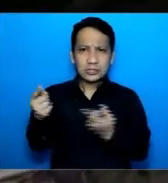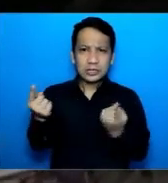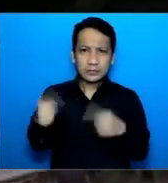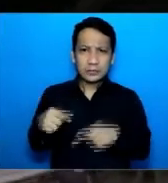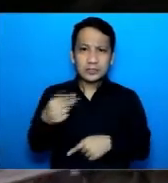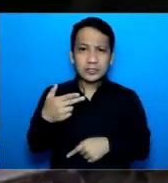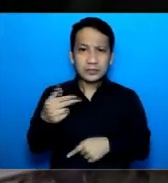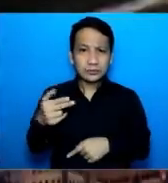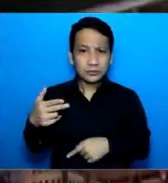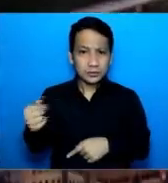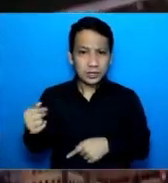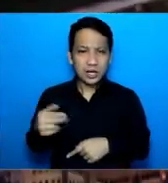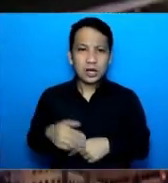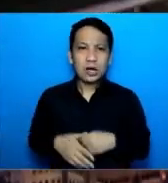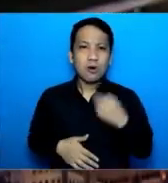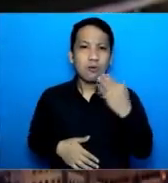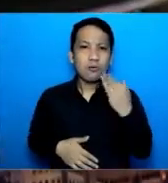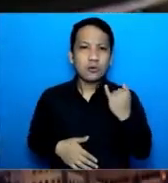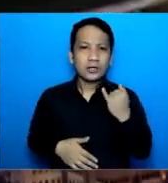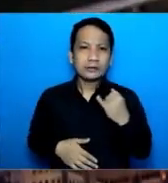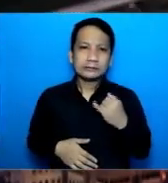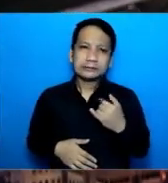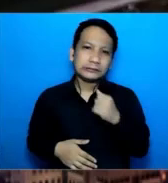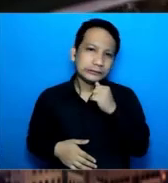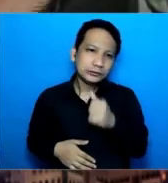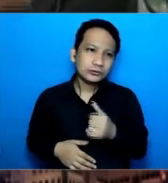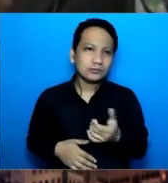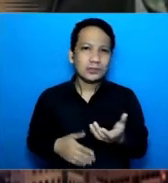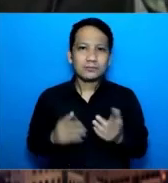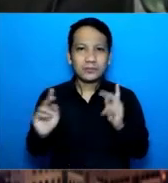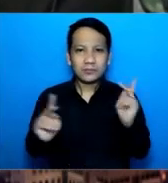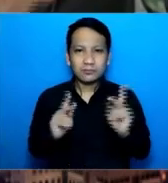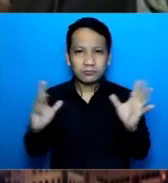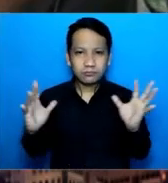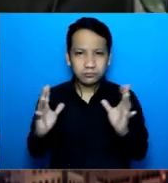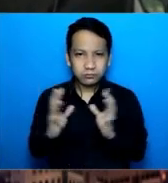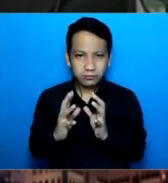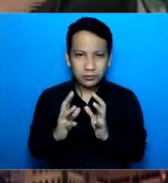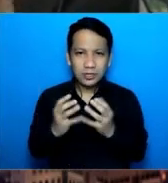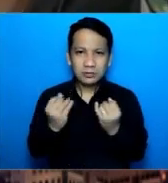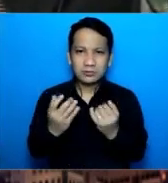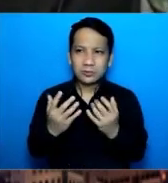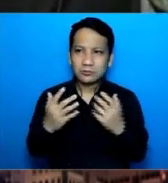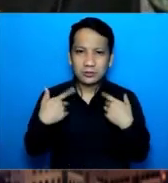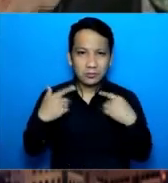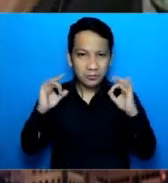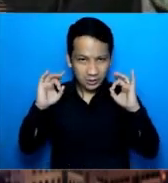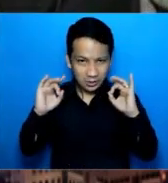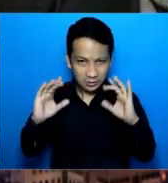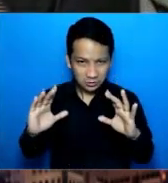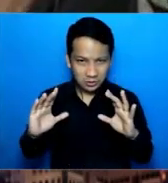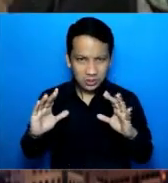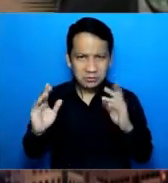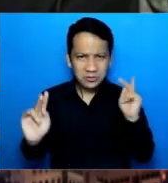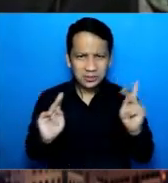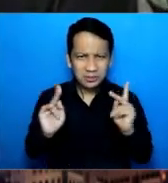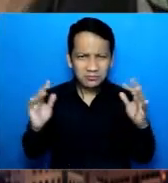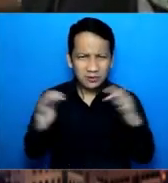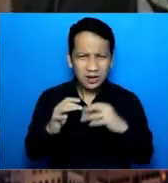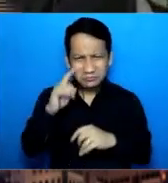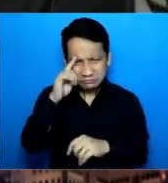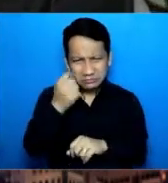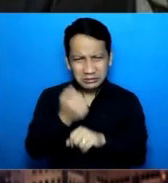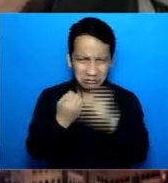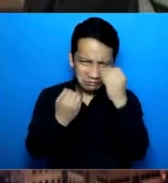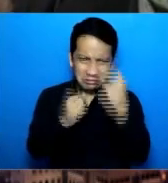The people behavior, the ability to gather still, even with this threat of highly contagious, and